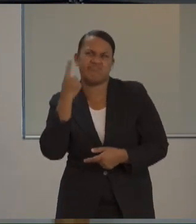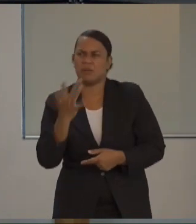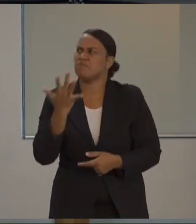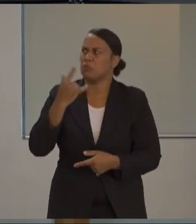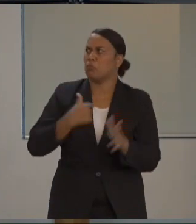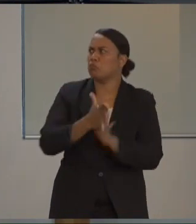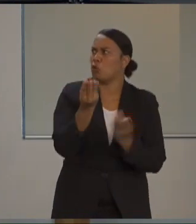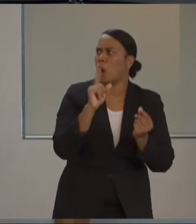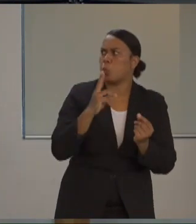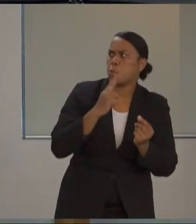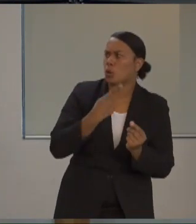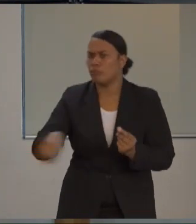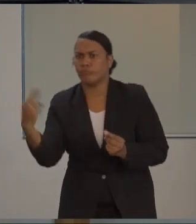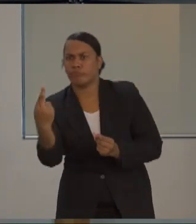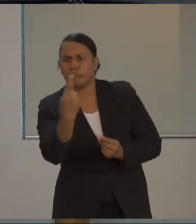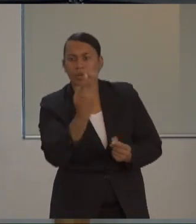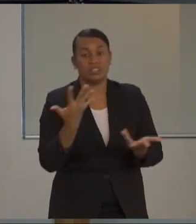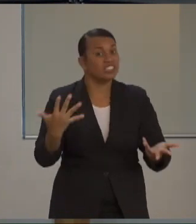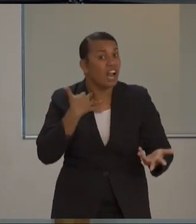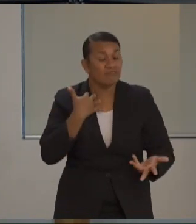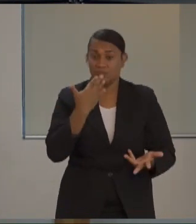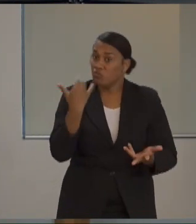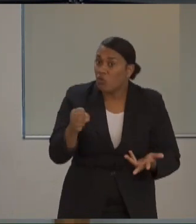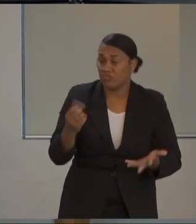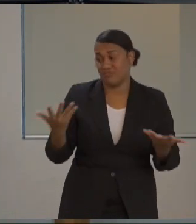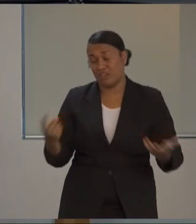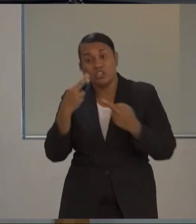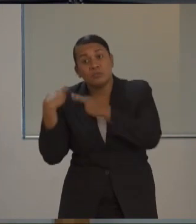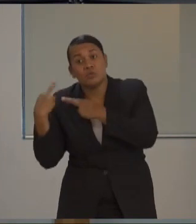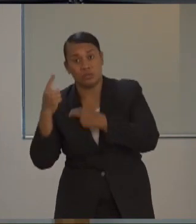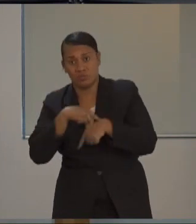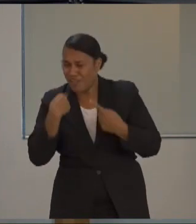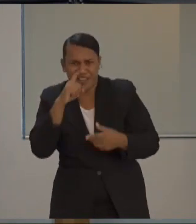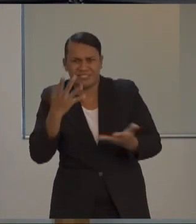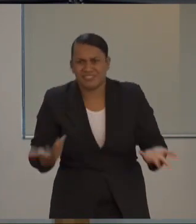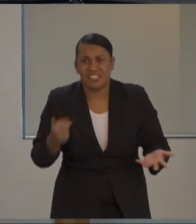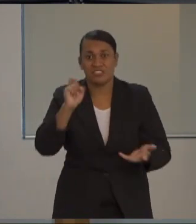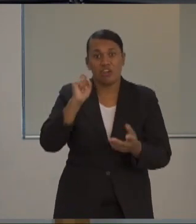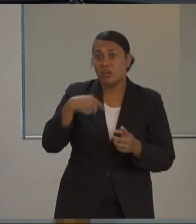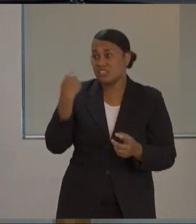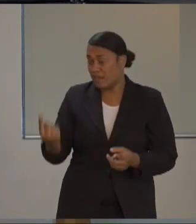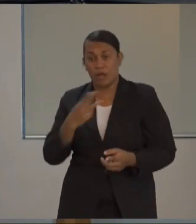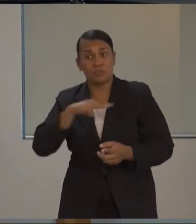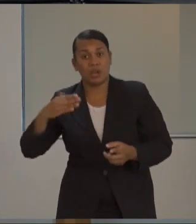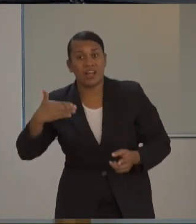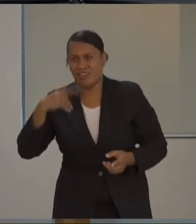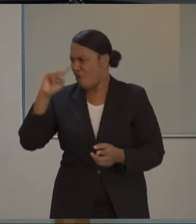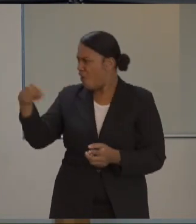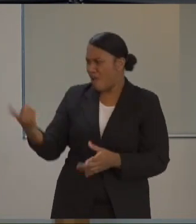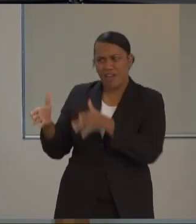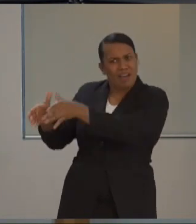and responsibility on everyone's part. We can't fight it alone. The Ministry of Health can't fight it alone. Government can't fight it